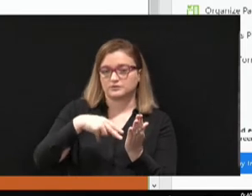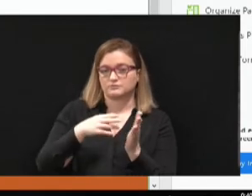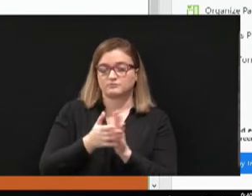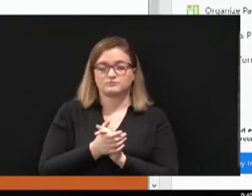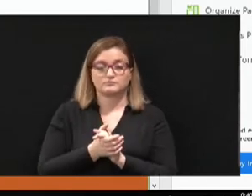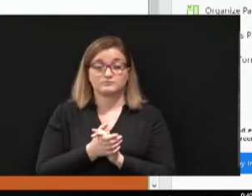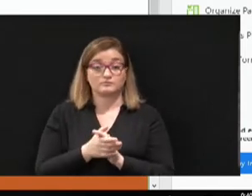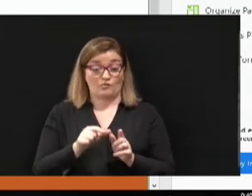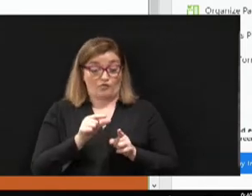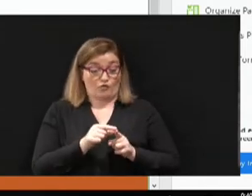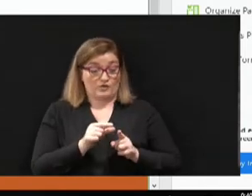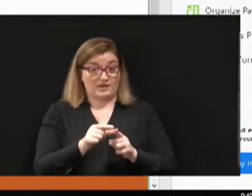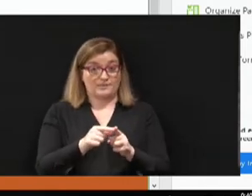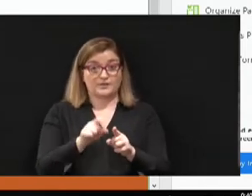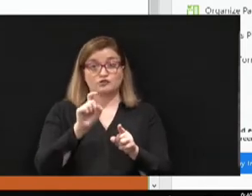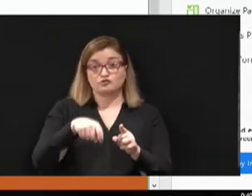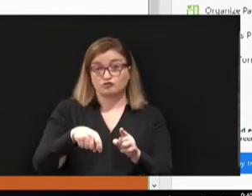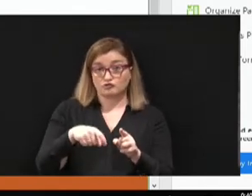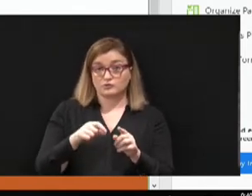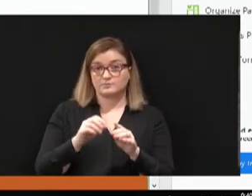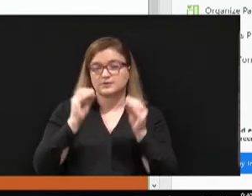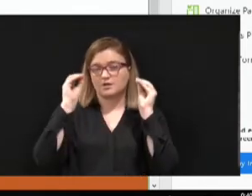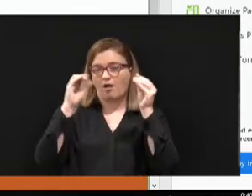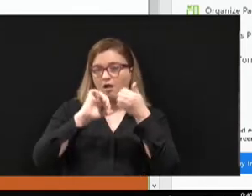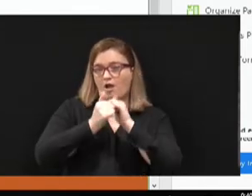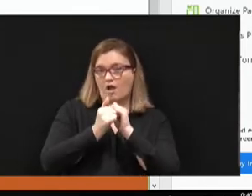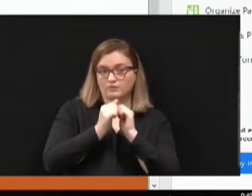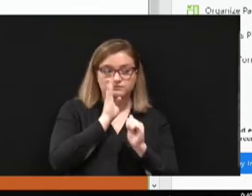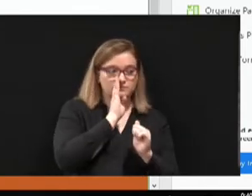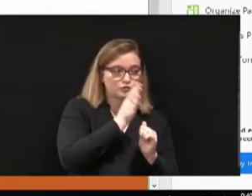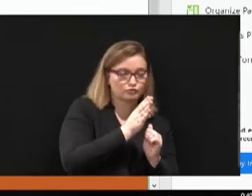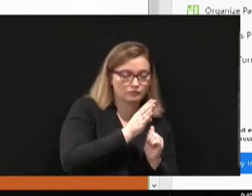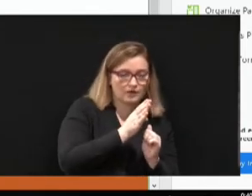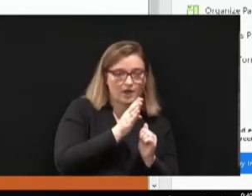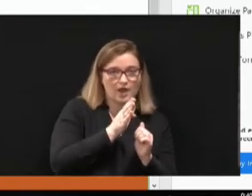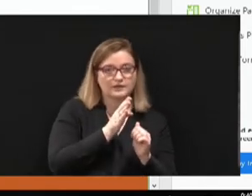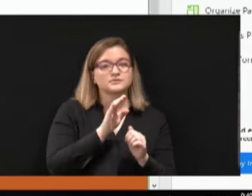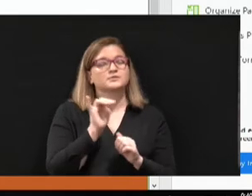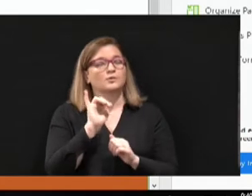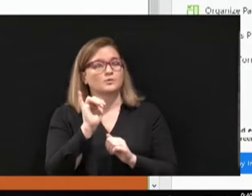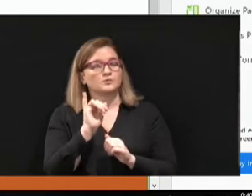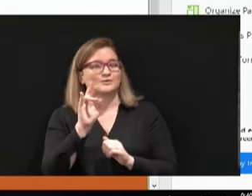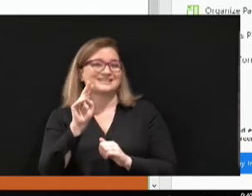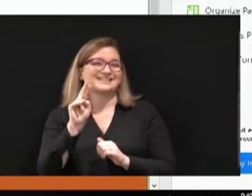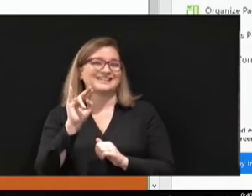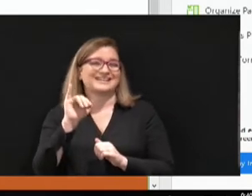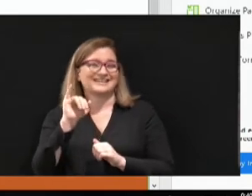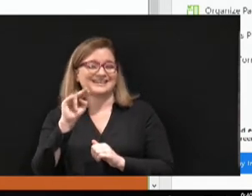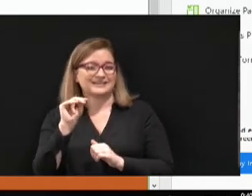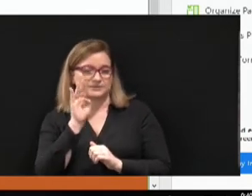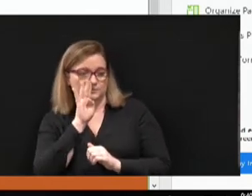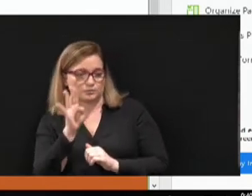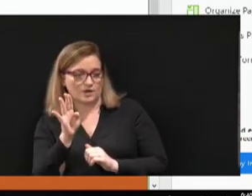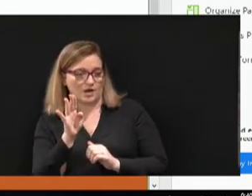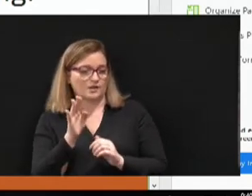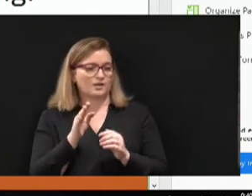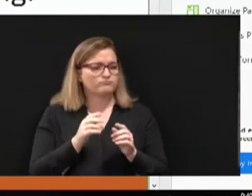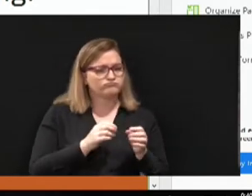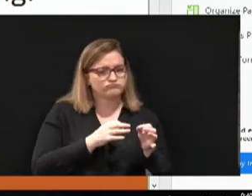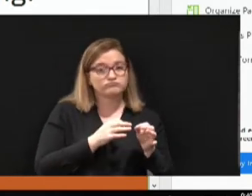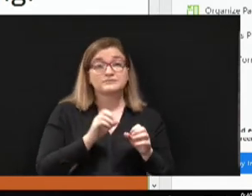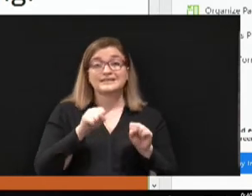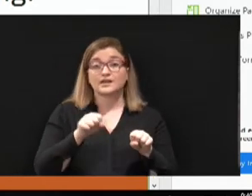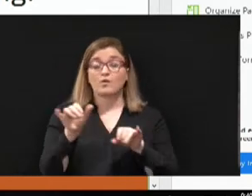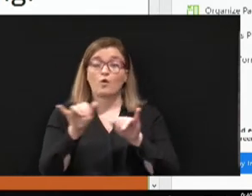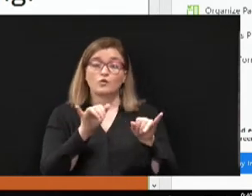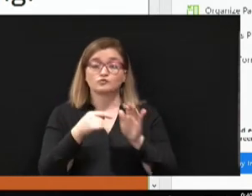Vocabulary should be taught directly and indirectly, and in context with multiple repetitions, and can be taught through